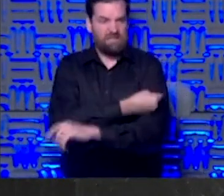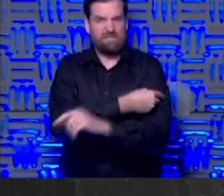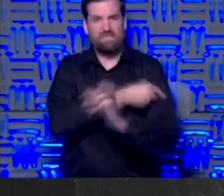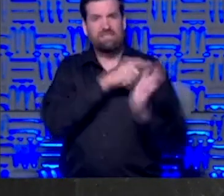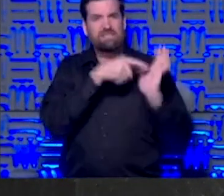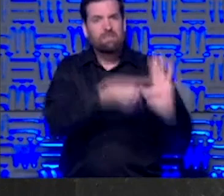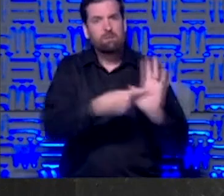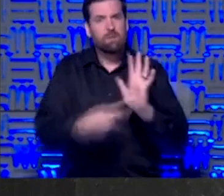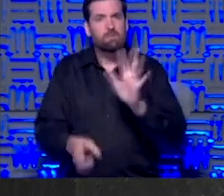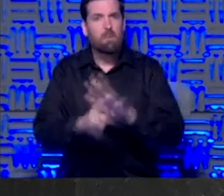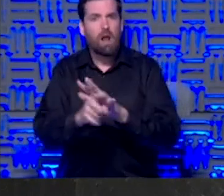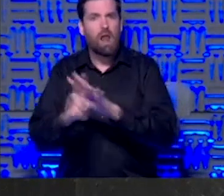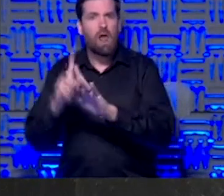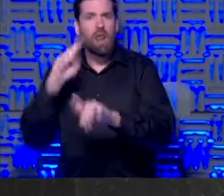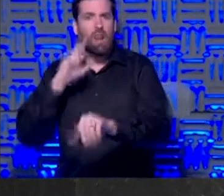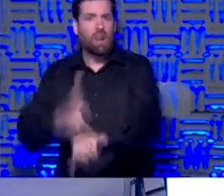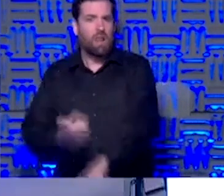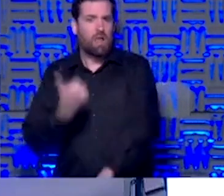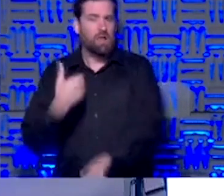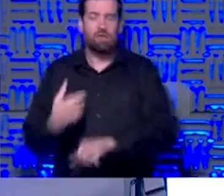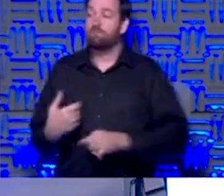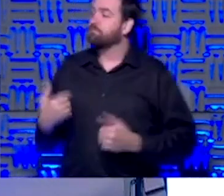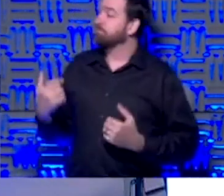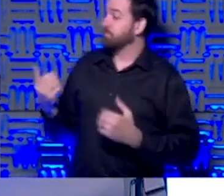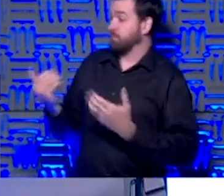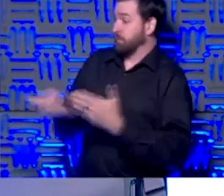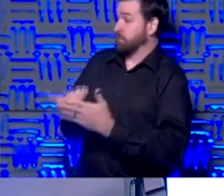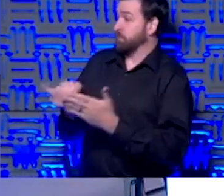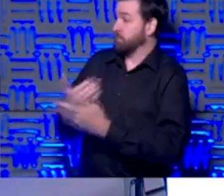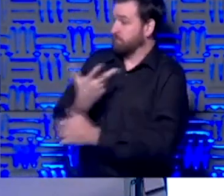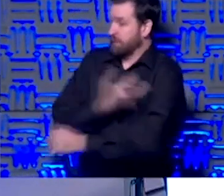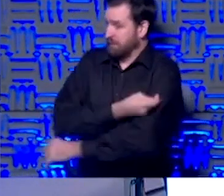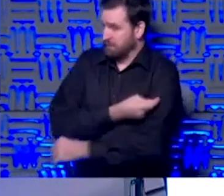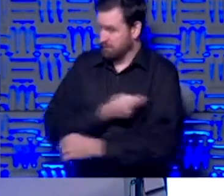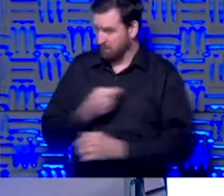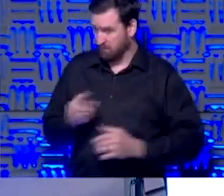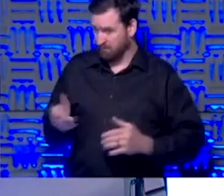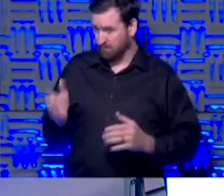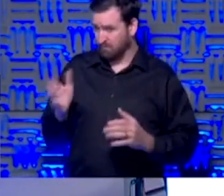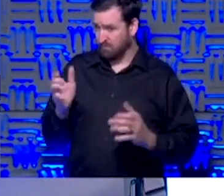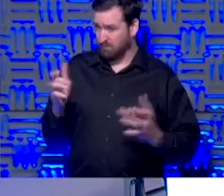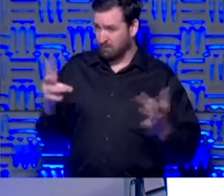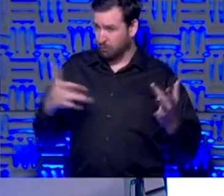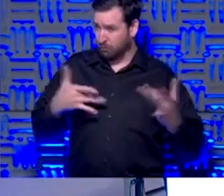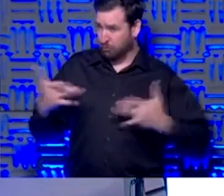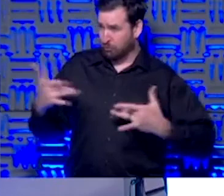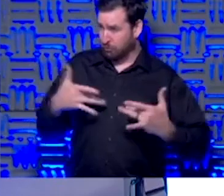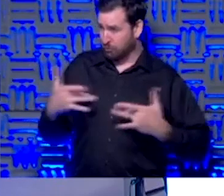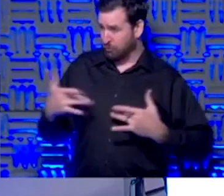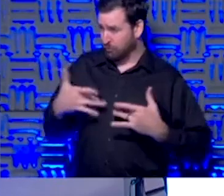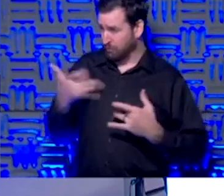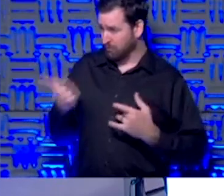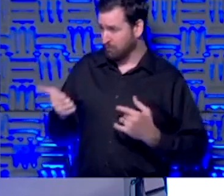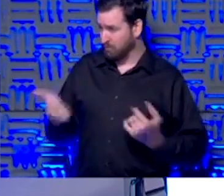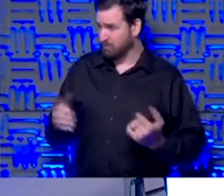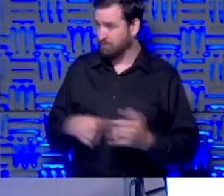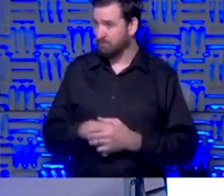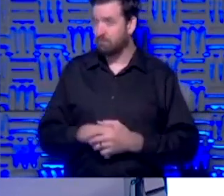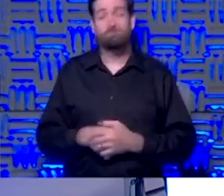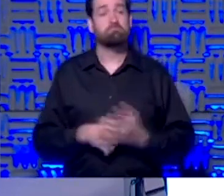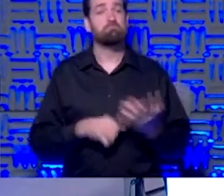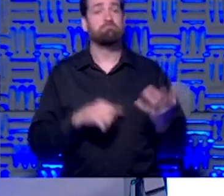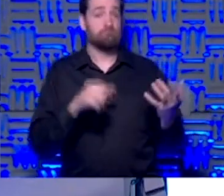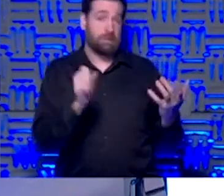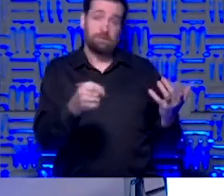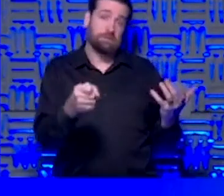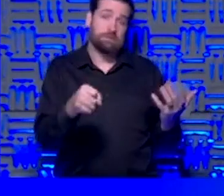effects? All right. What do you think about a new vaccine that comes out? Are we really going to be that concerned about that, Dana? You know, I think we are. We